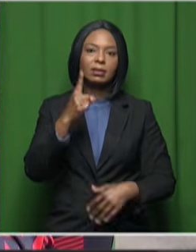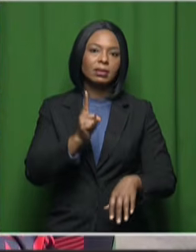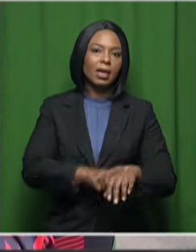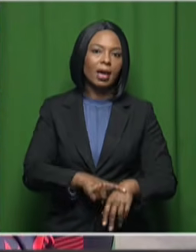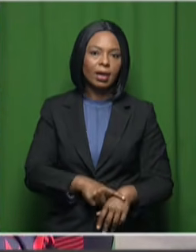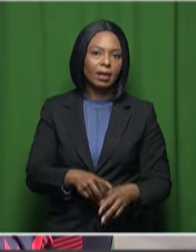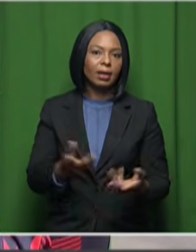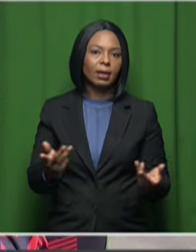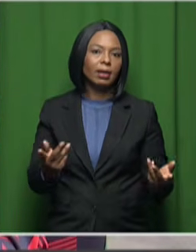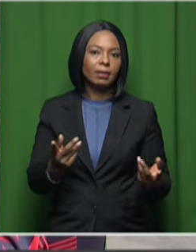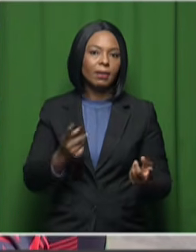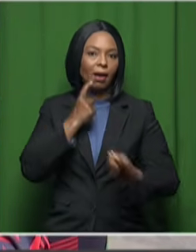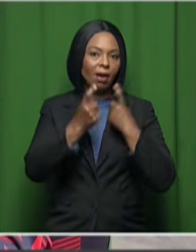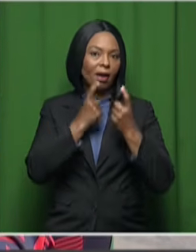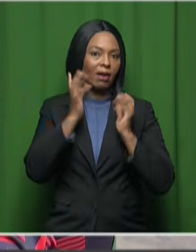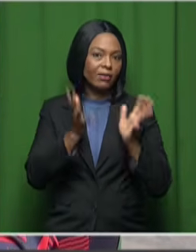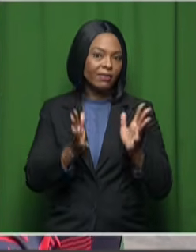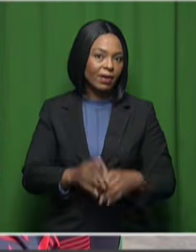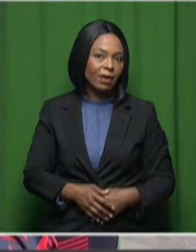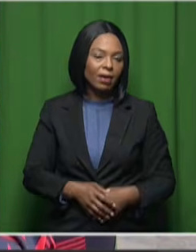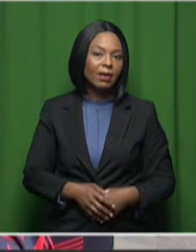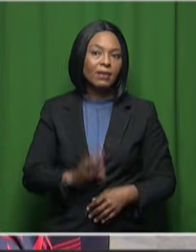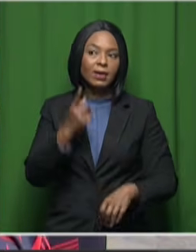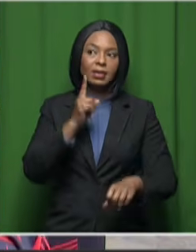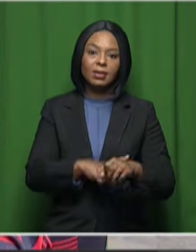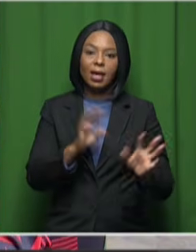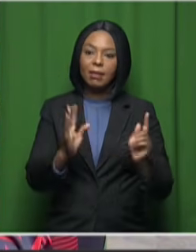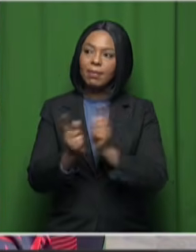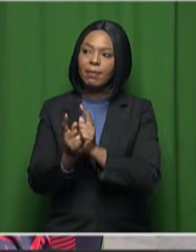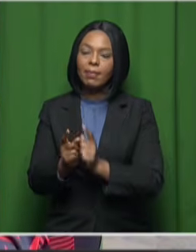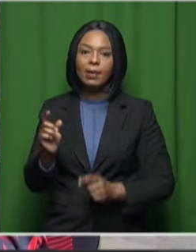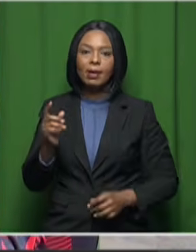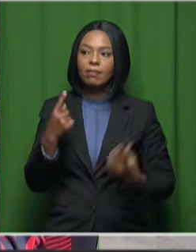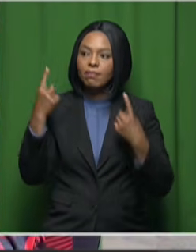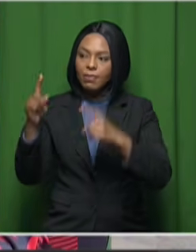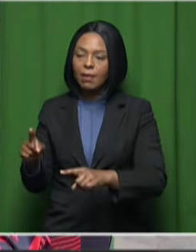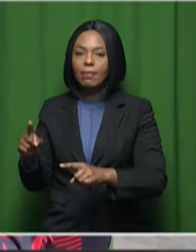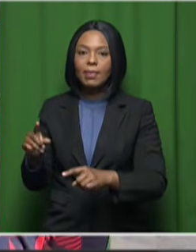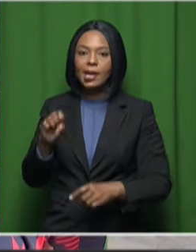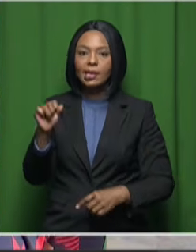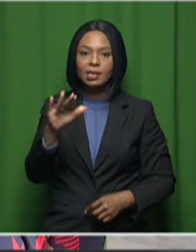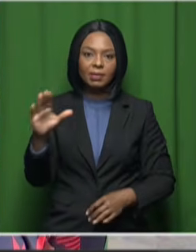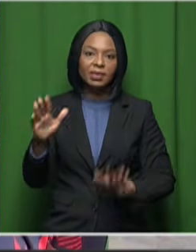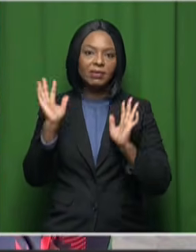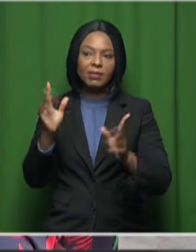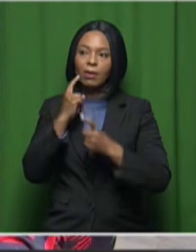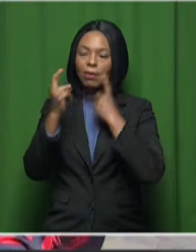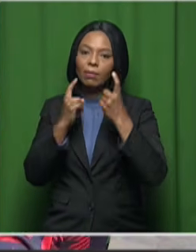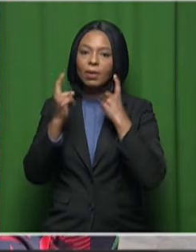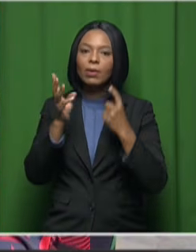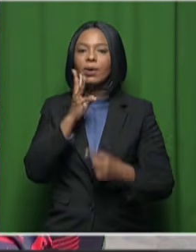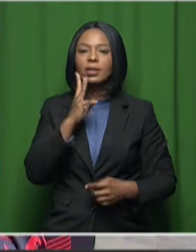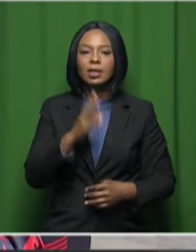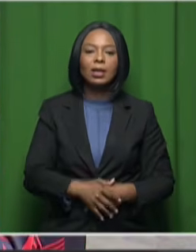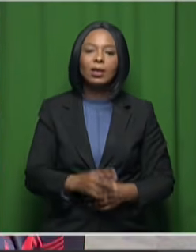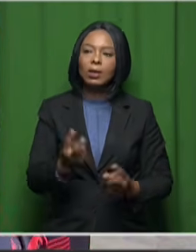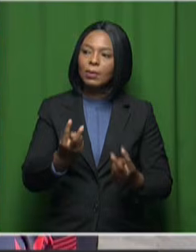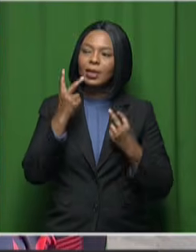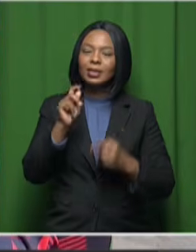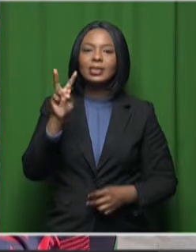came to SABC to complain about the water. And then maybe you see at the TV every time